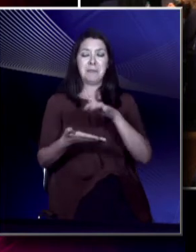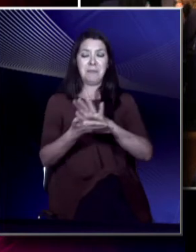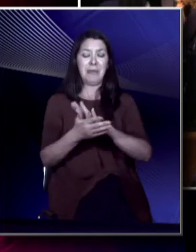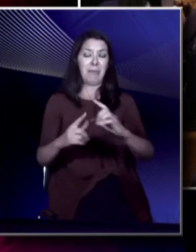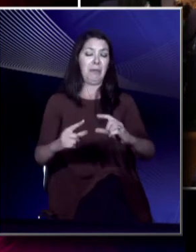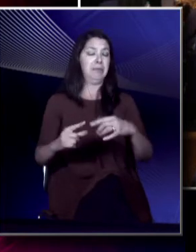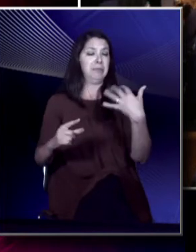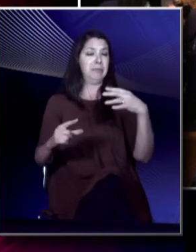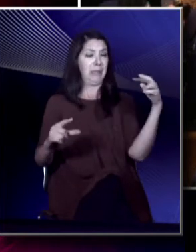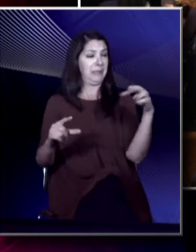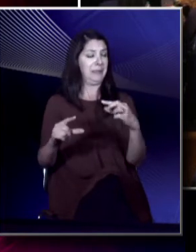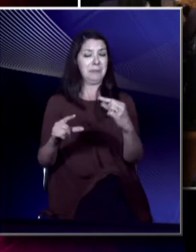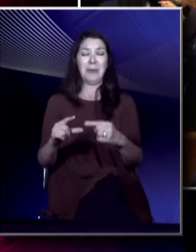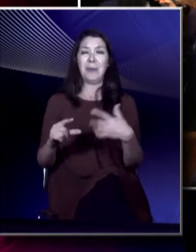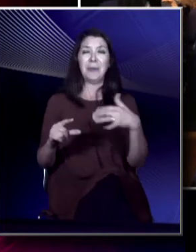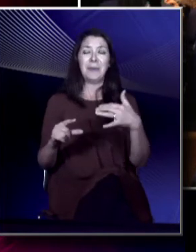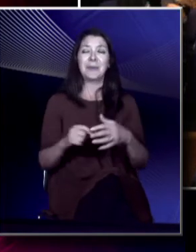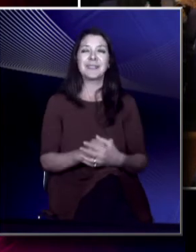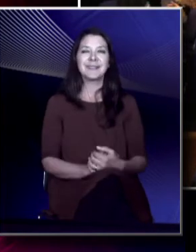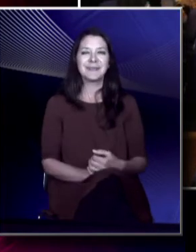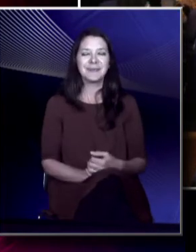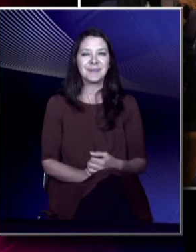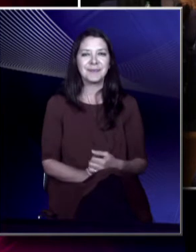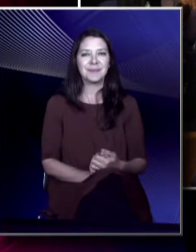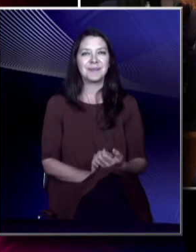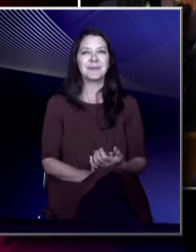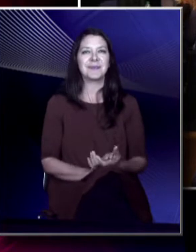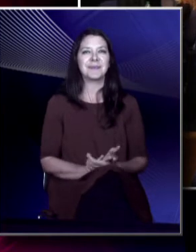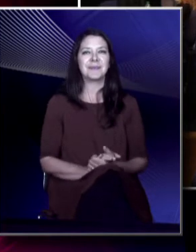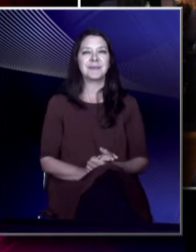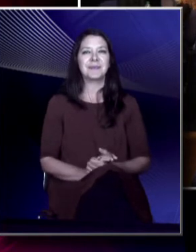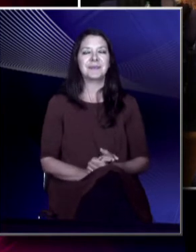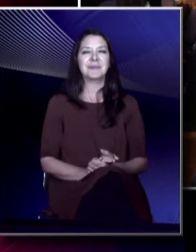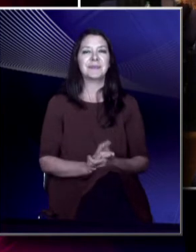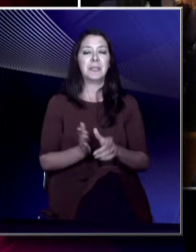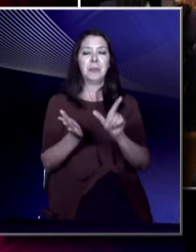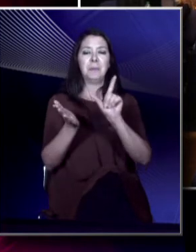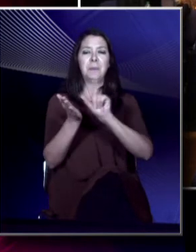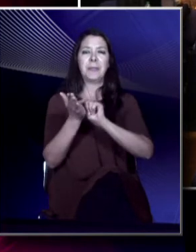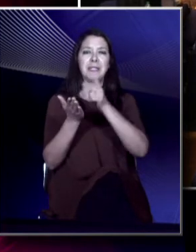read. It's faded. Someone's got a bad